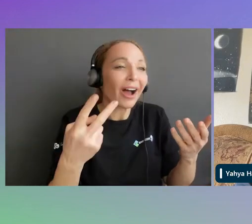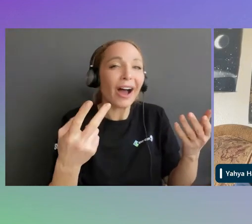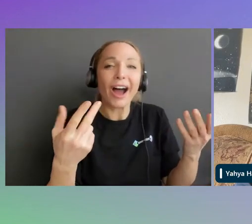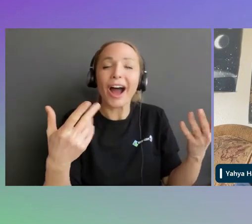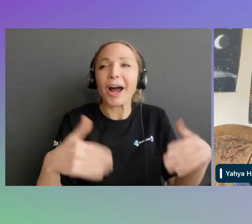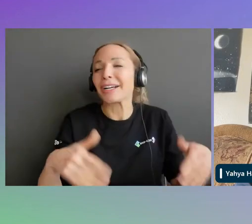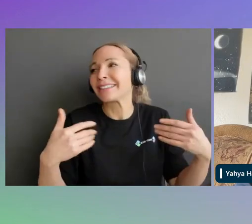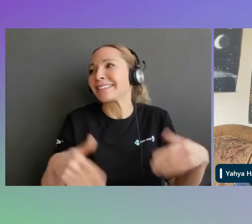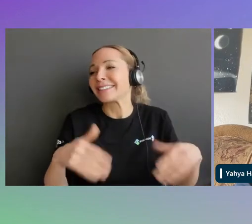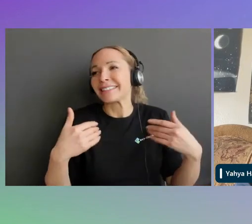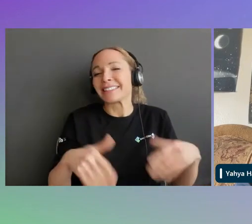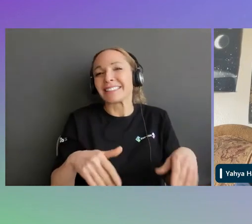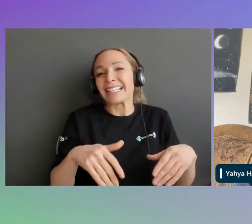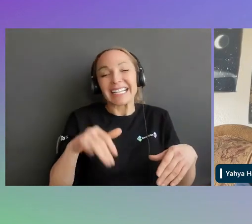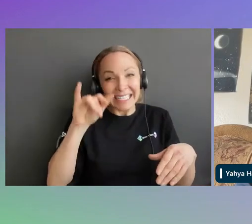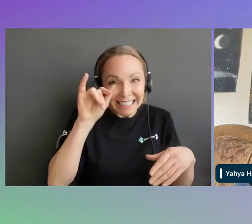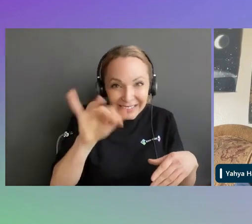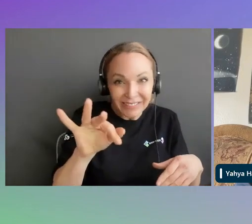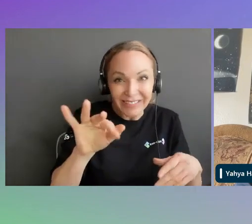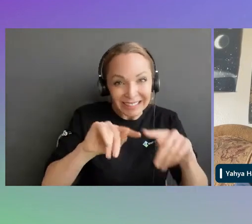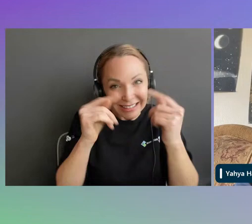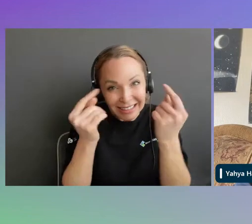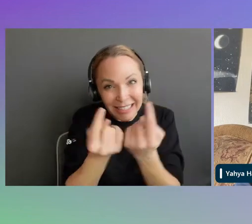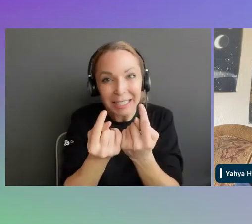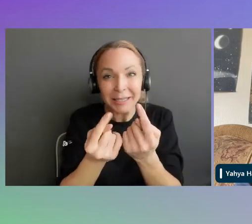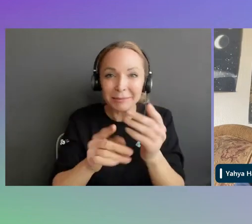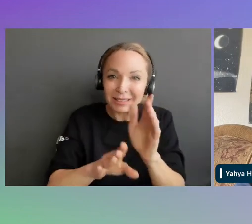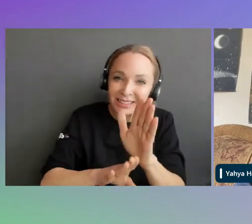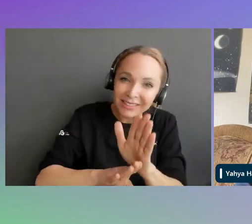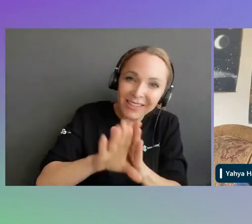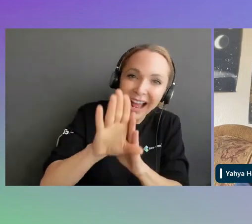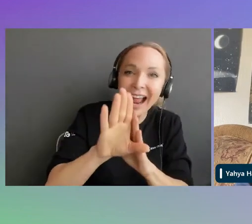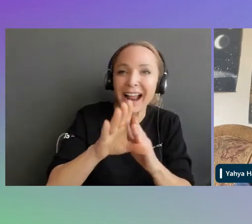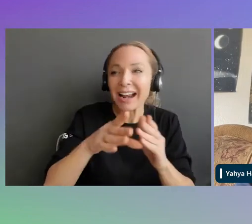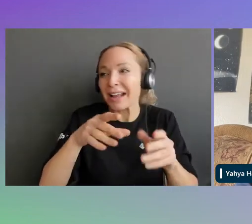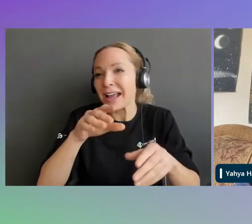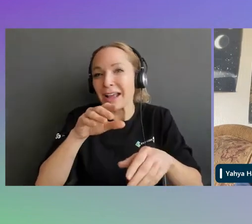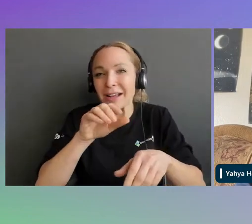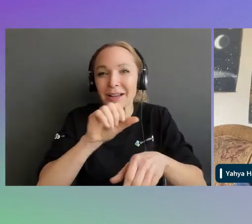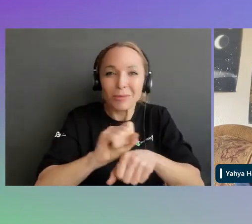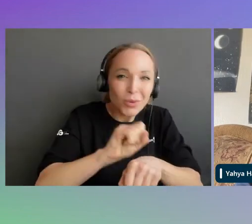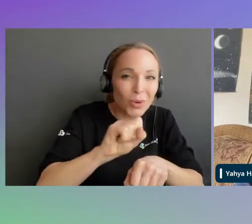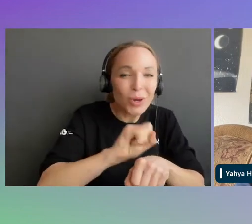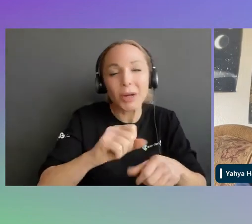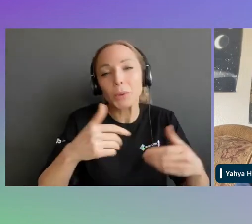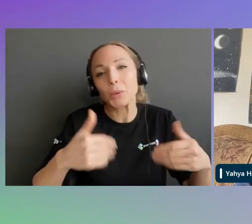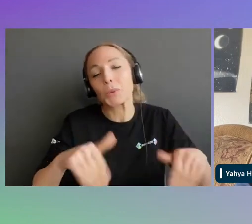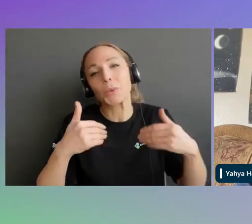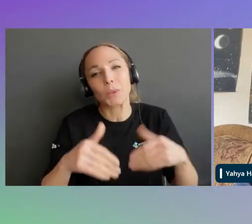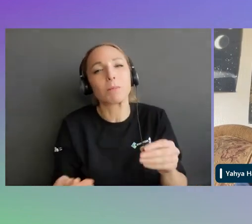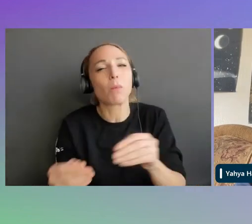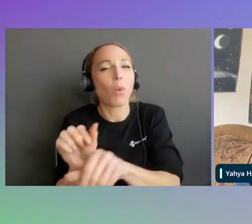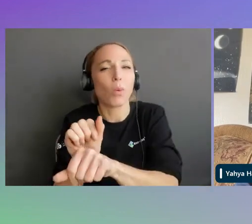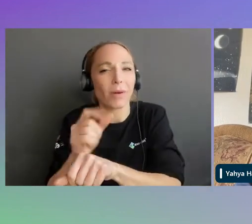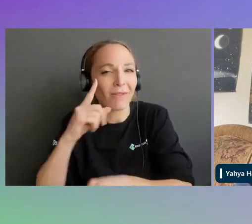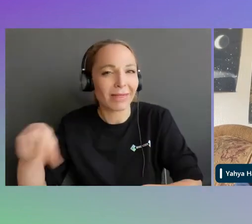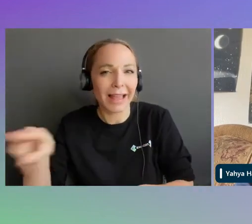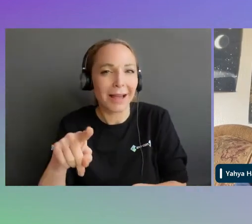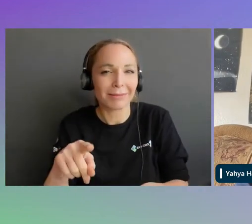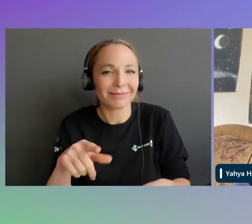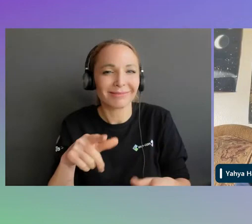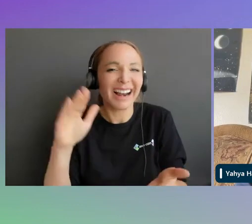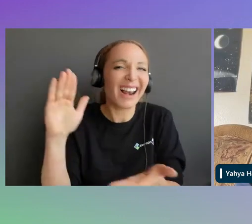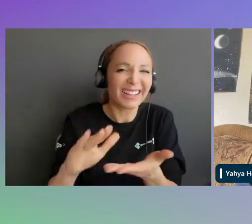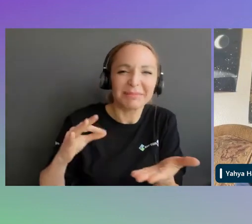the teams to go and develop and create new Cauldron components than they were getting the benefit of it, right? And I think there is